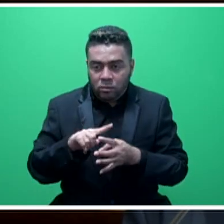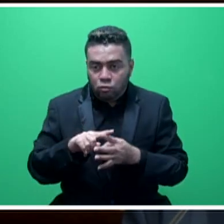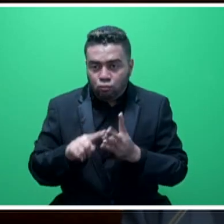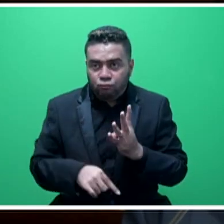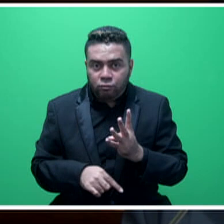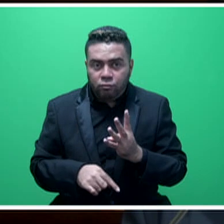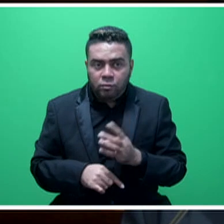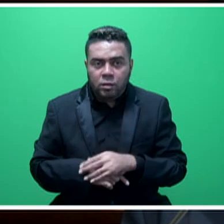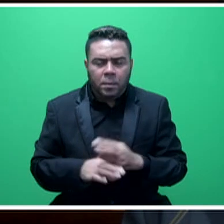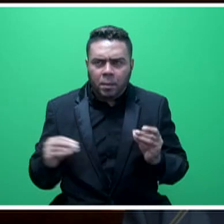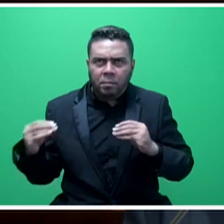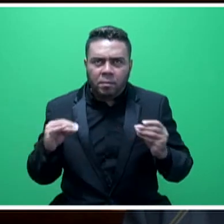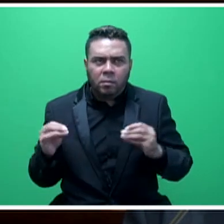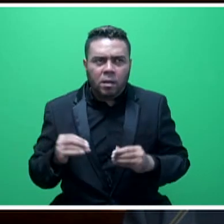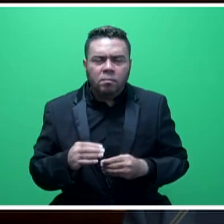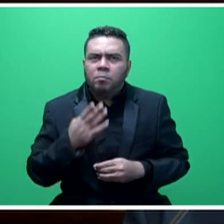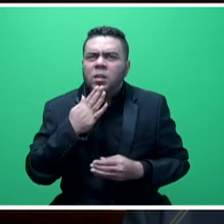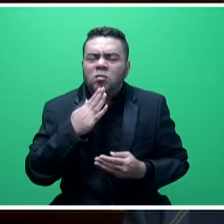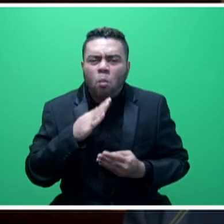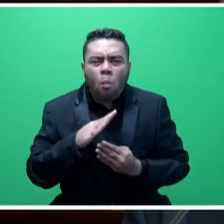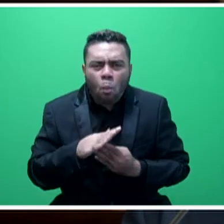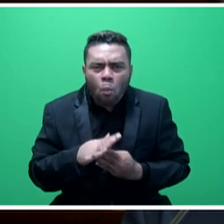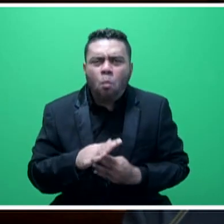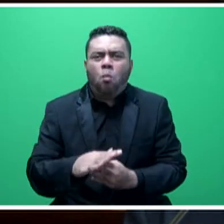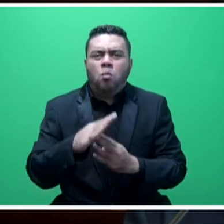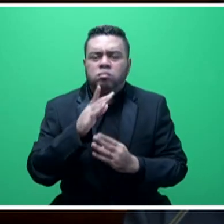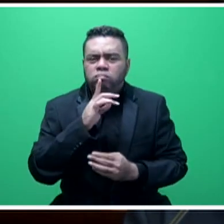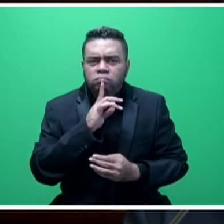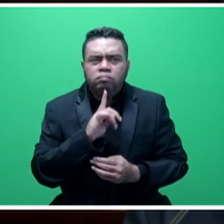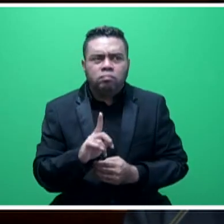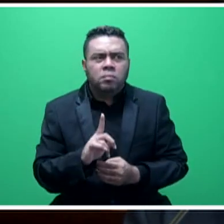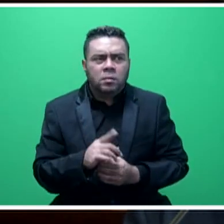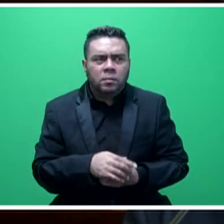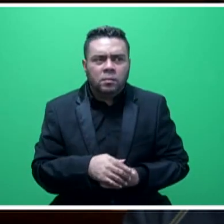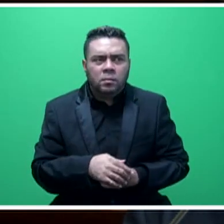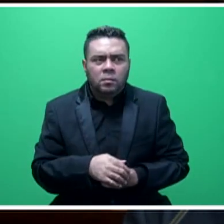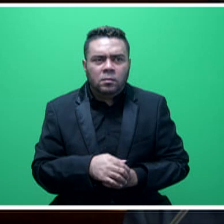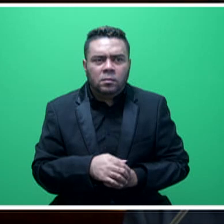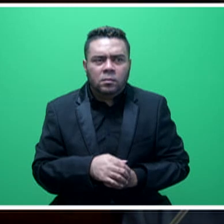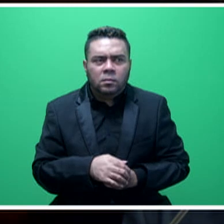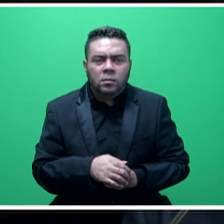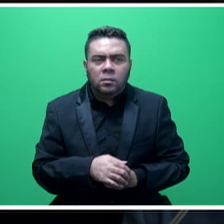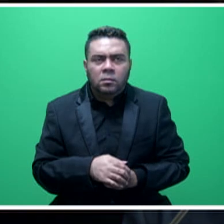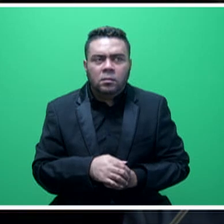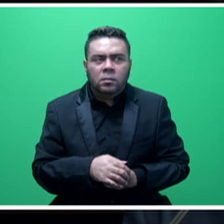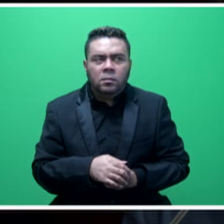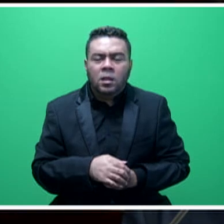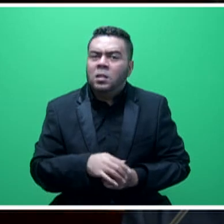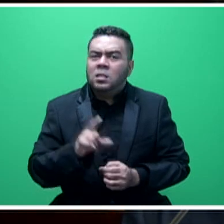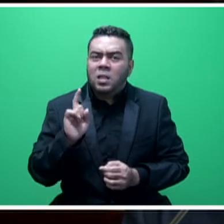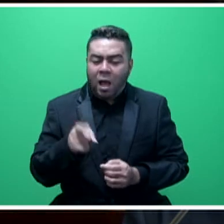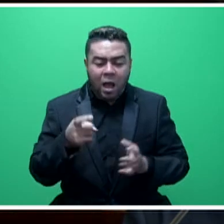Order. Have you finished? You don't like it when he gets told. Our